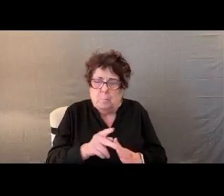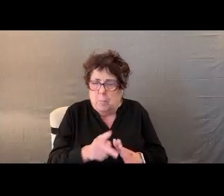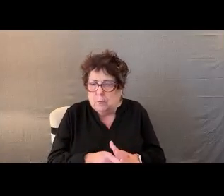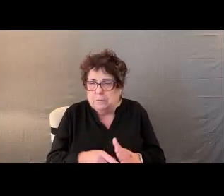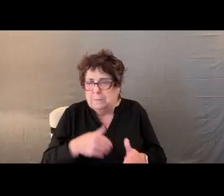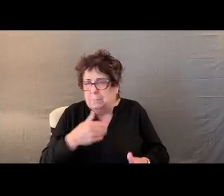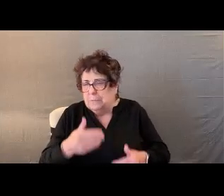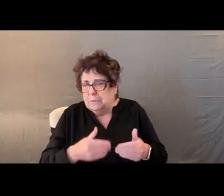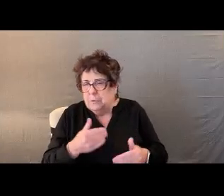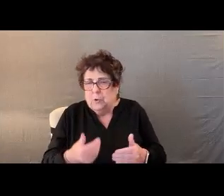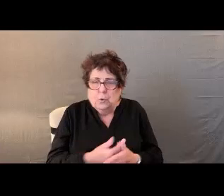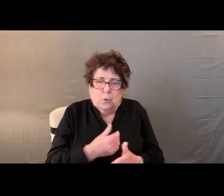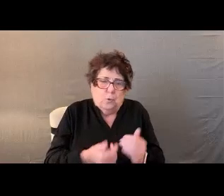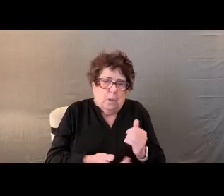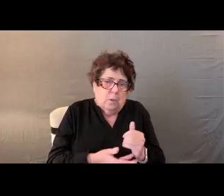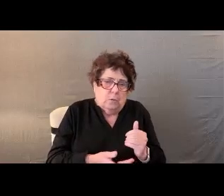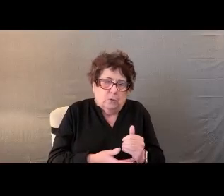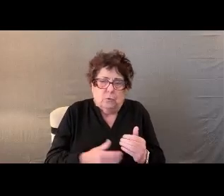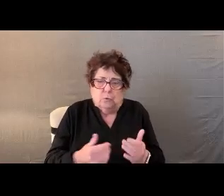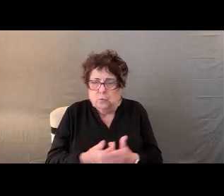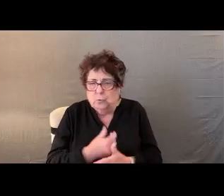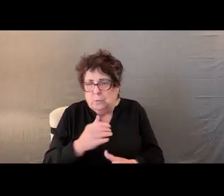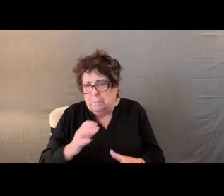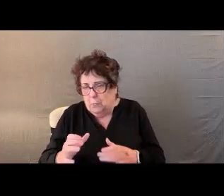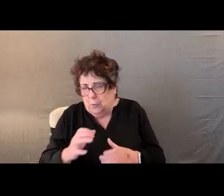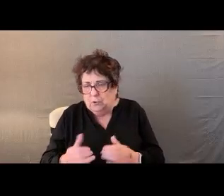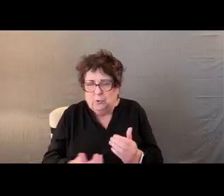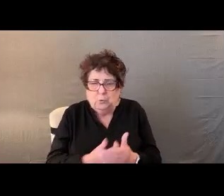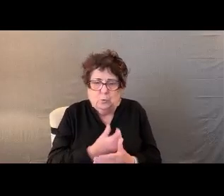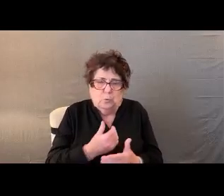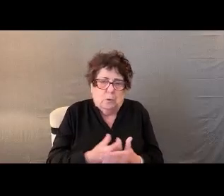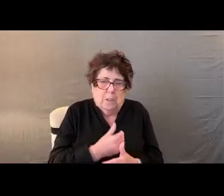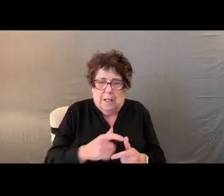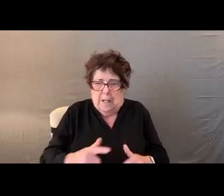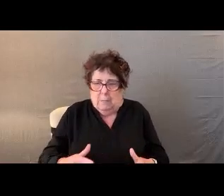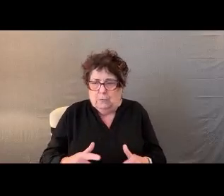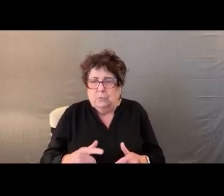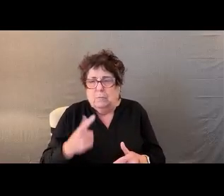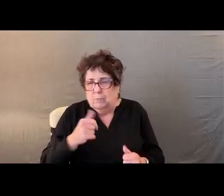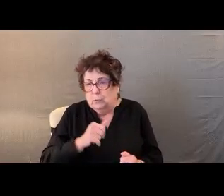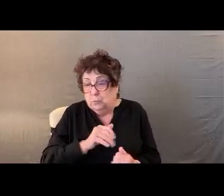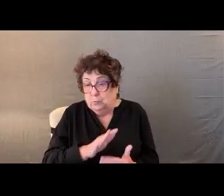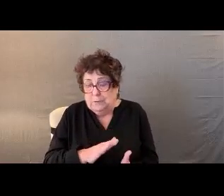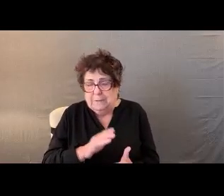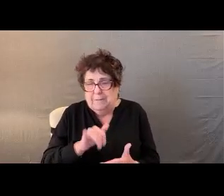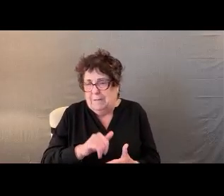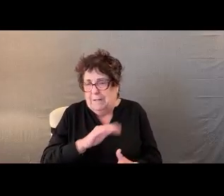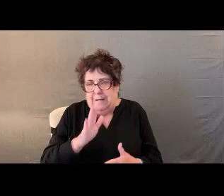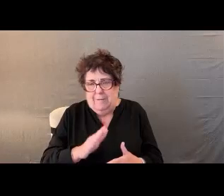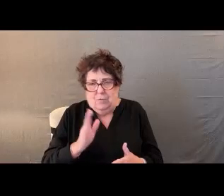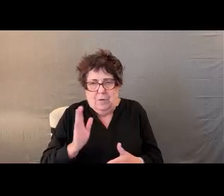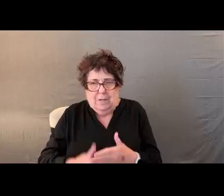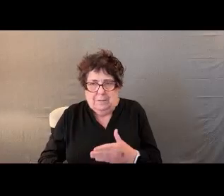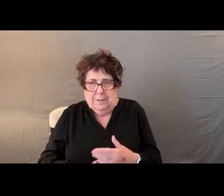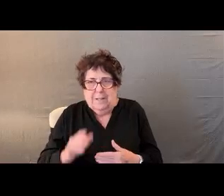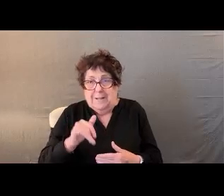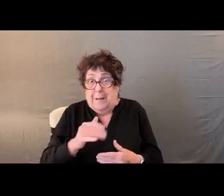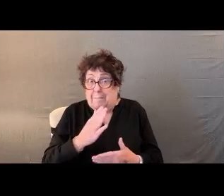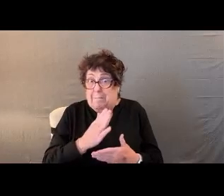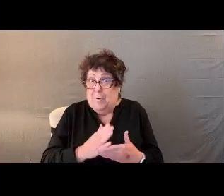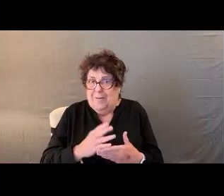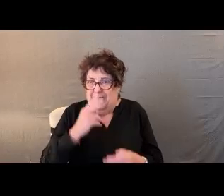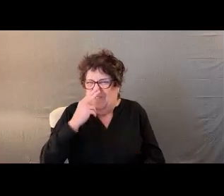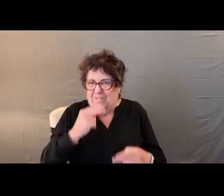communications, new languages to address. So it's never ending, and it's part of the fun of the job.